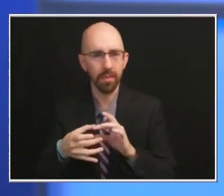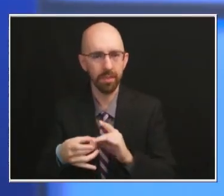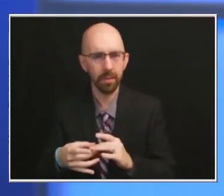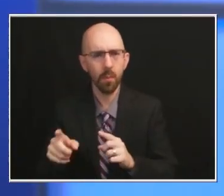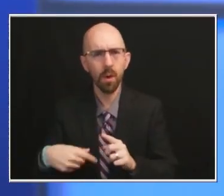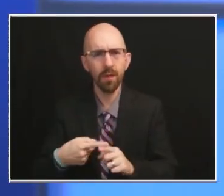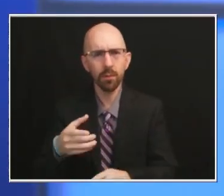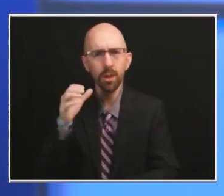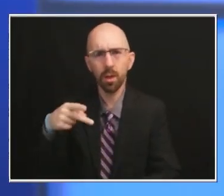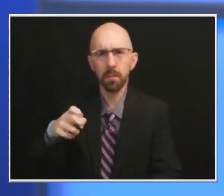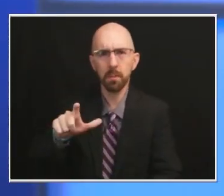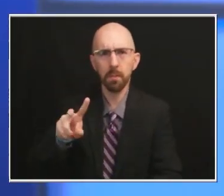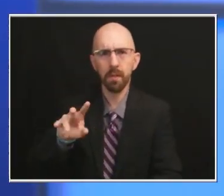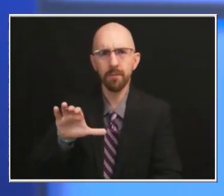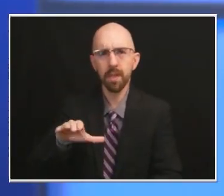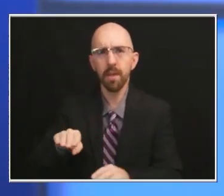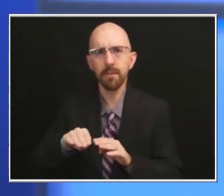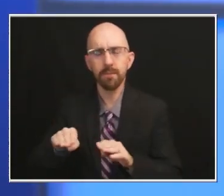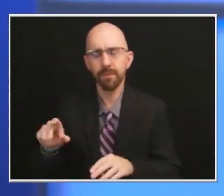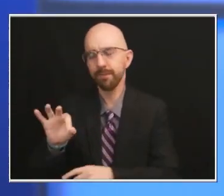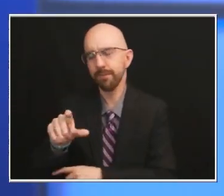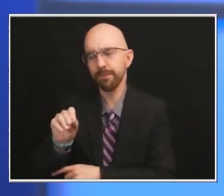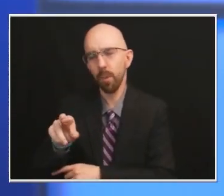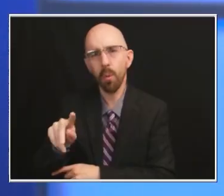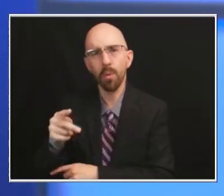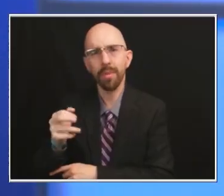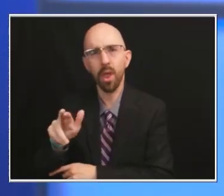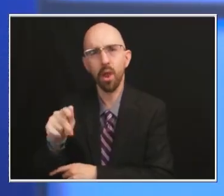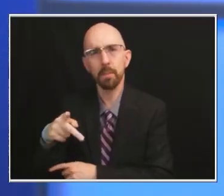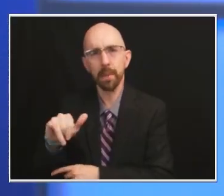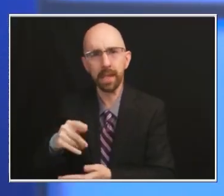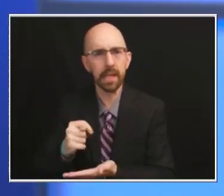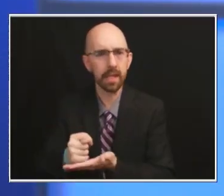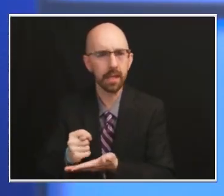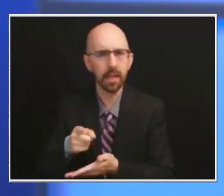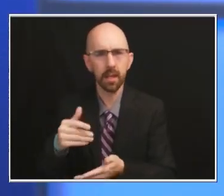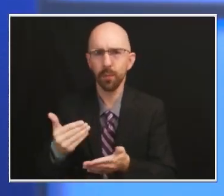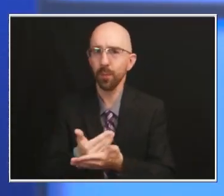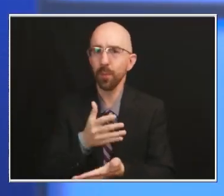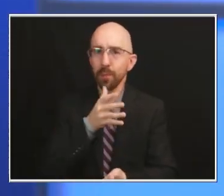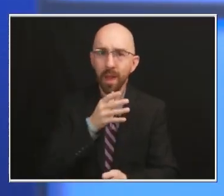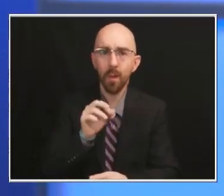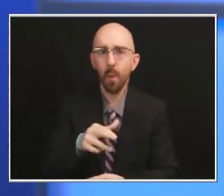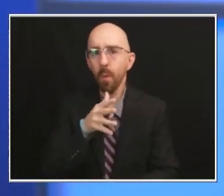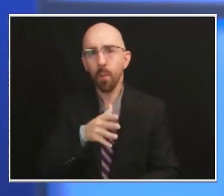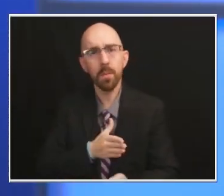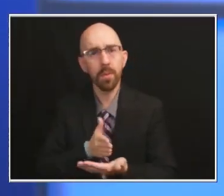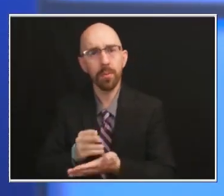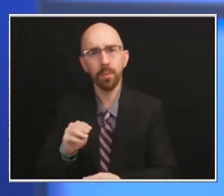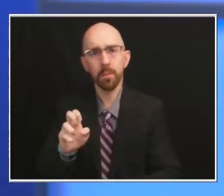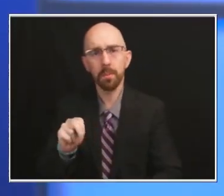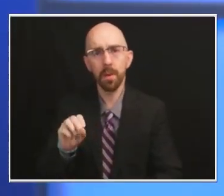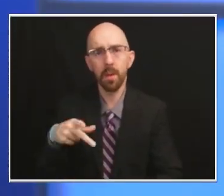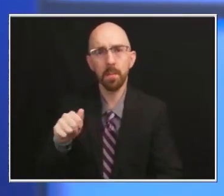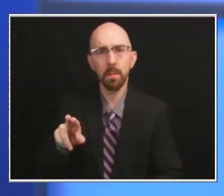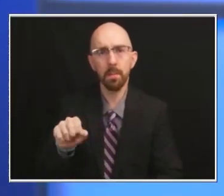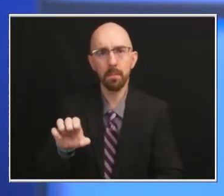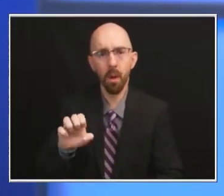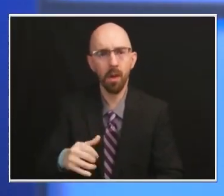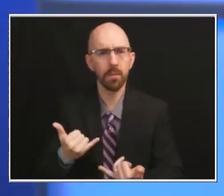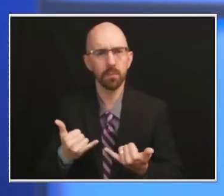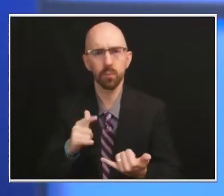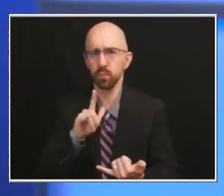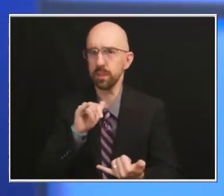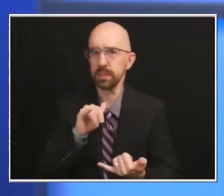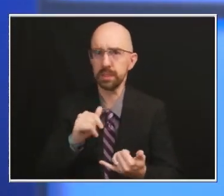pelvic floor therapy, you may associate it with therapy for new moms or women going through menopause, but the reality is so much